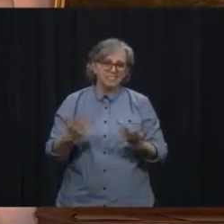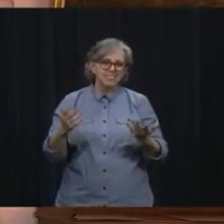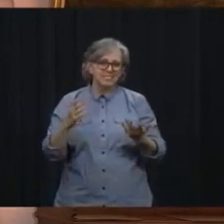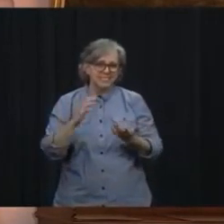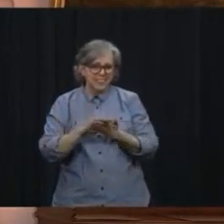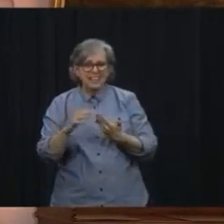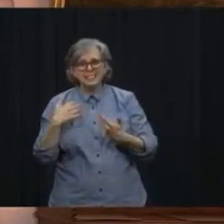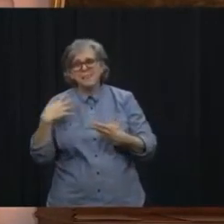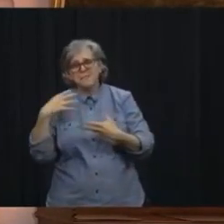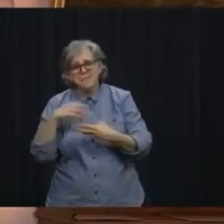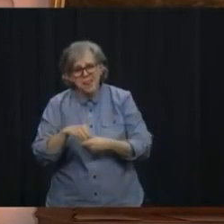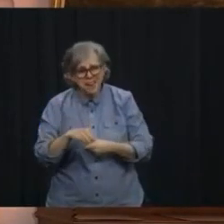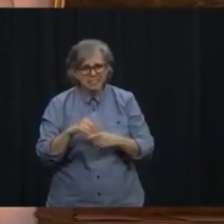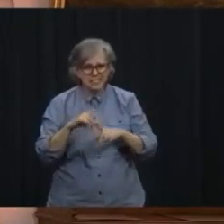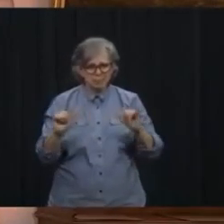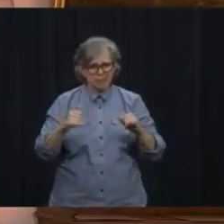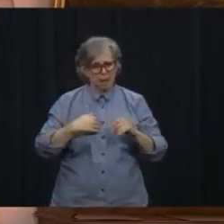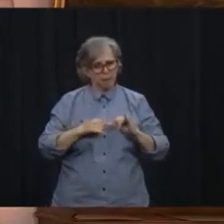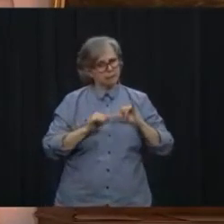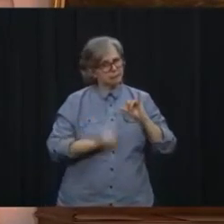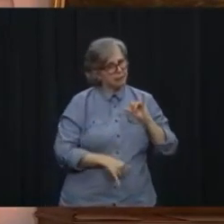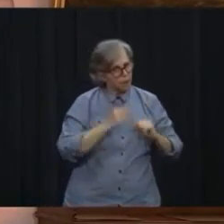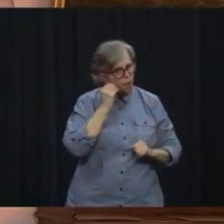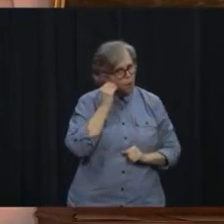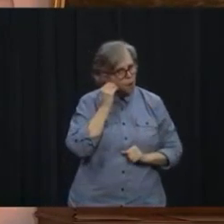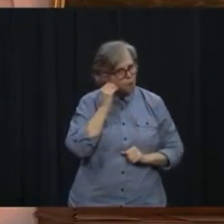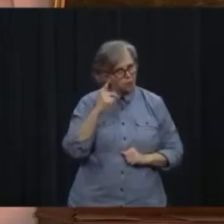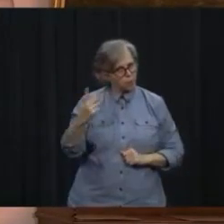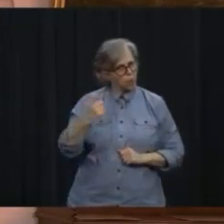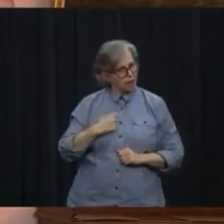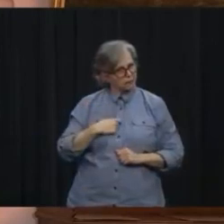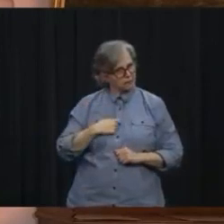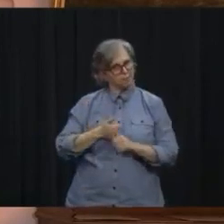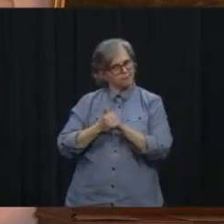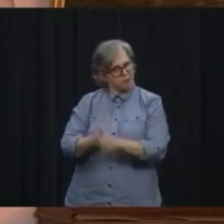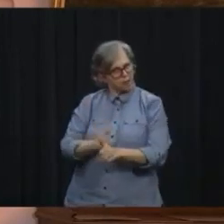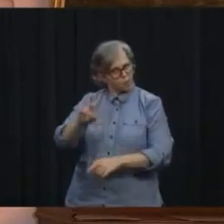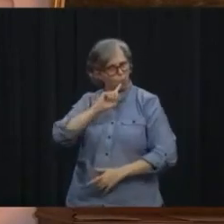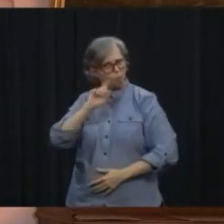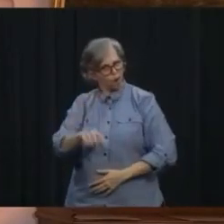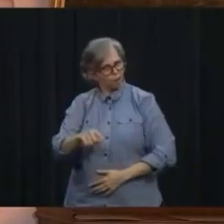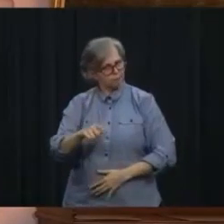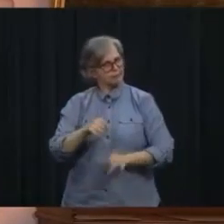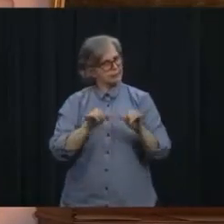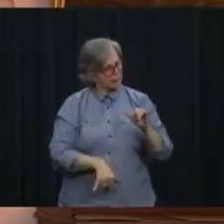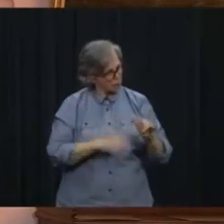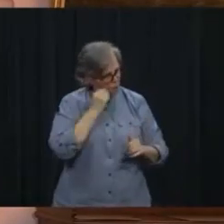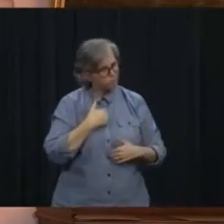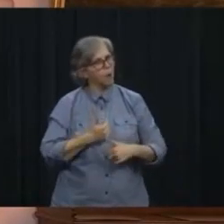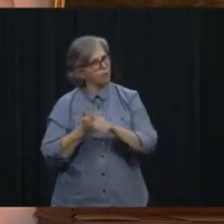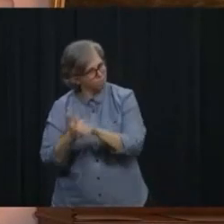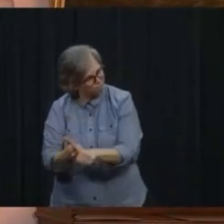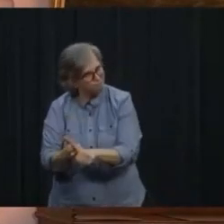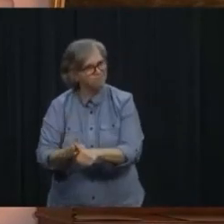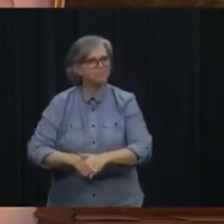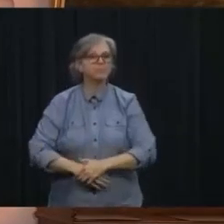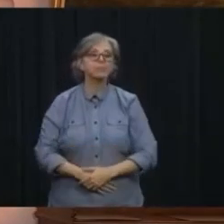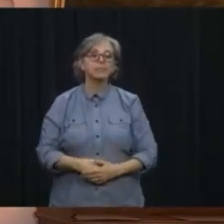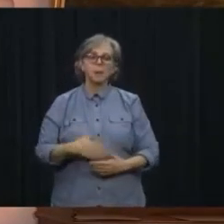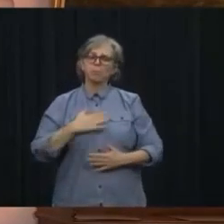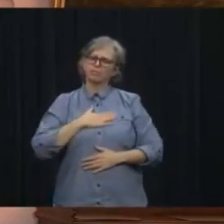today, Dr. Acton and I were on the phone with the author of that. So, as John said, we're doing everything we can to reach out and get as much